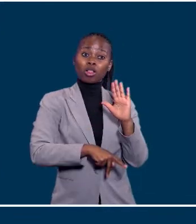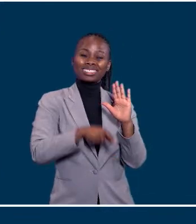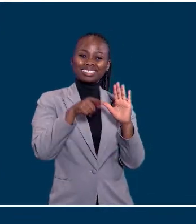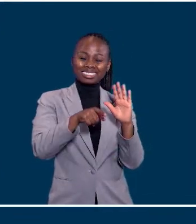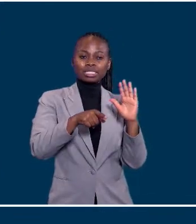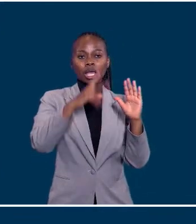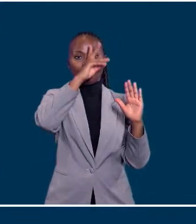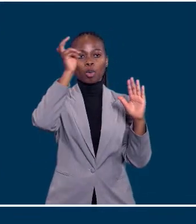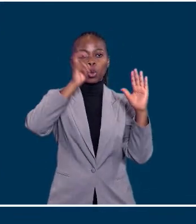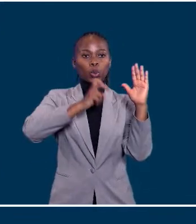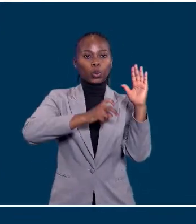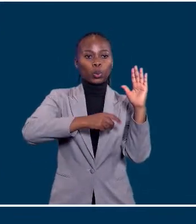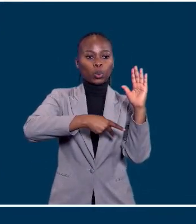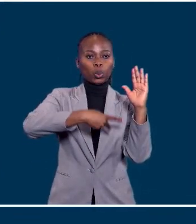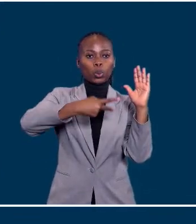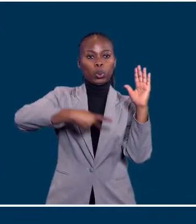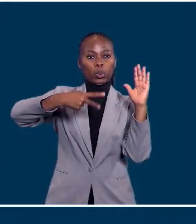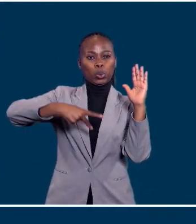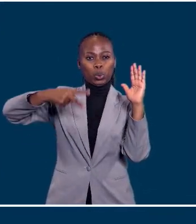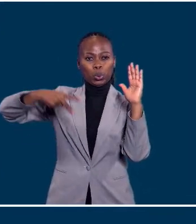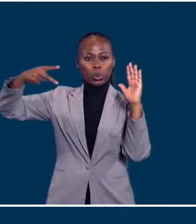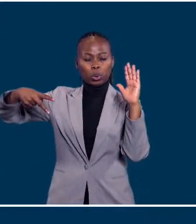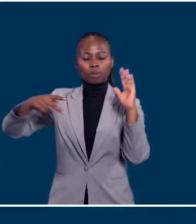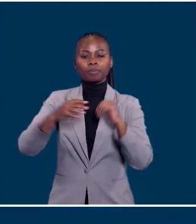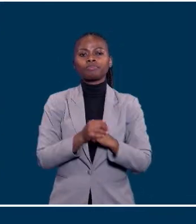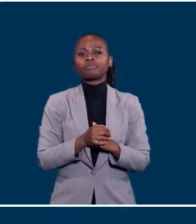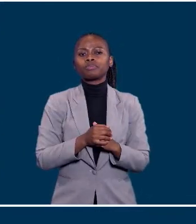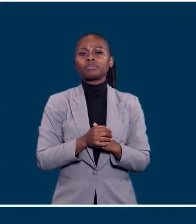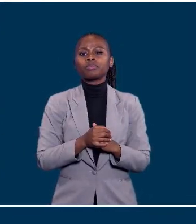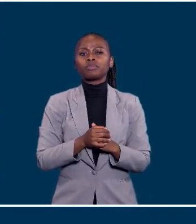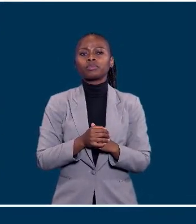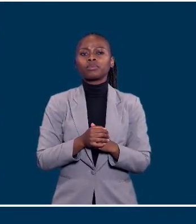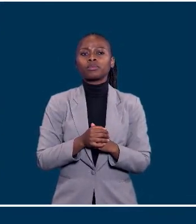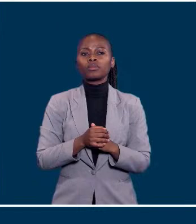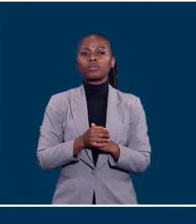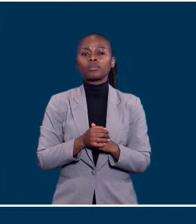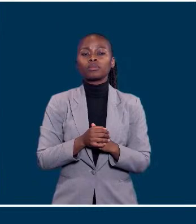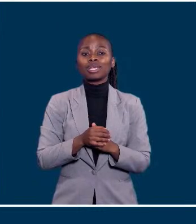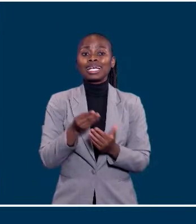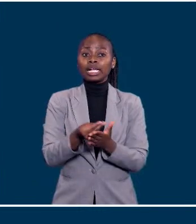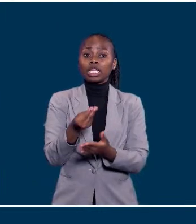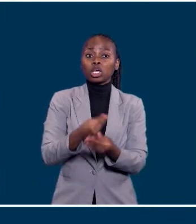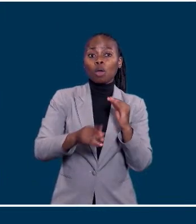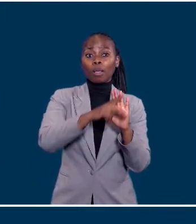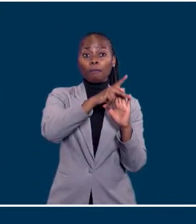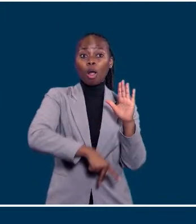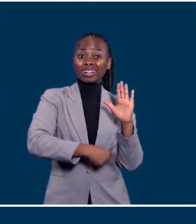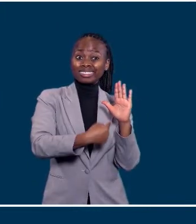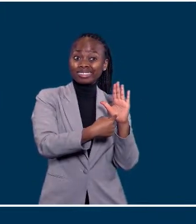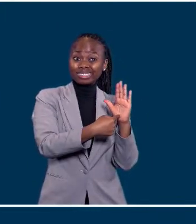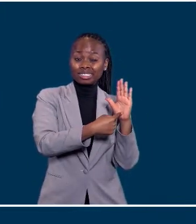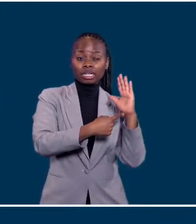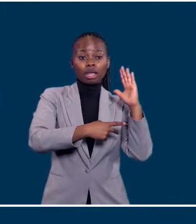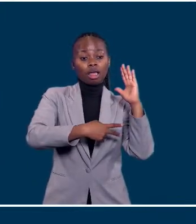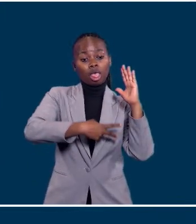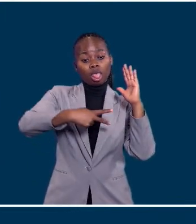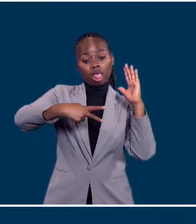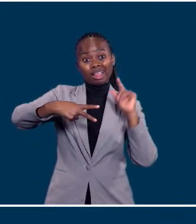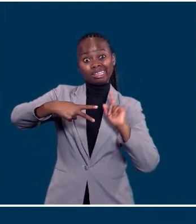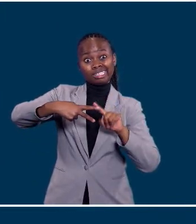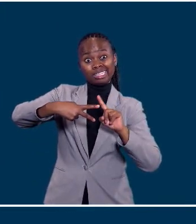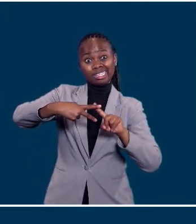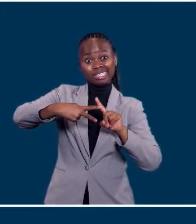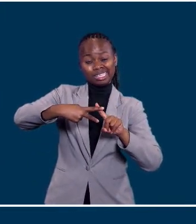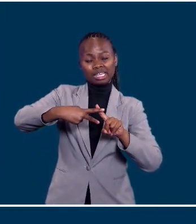things here. One is simply that the economic policy uncertainty index has now reached levels consistent